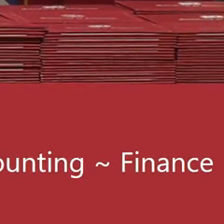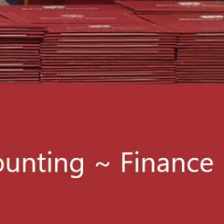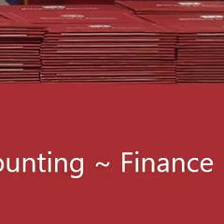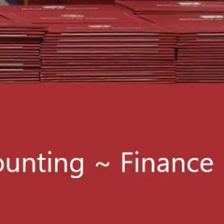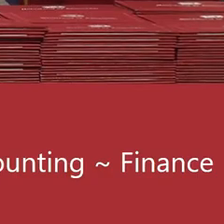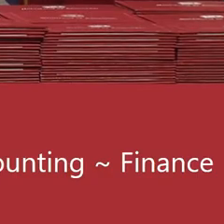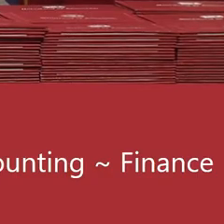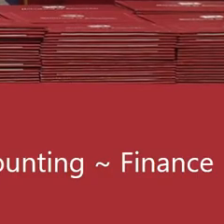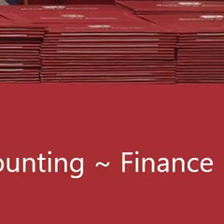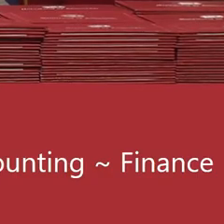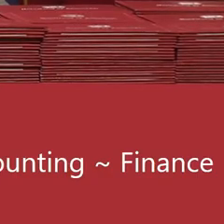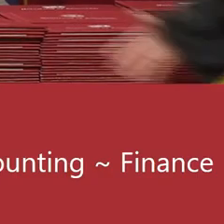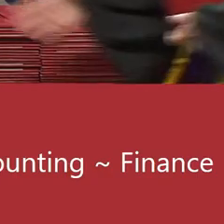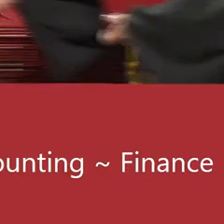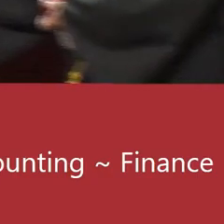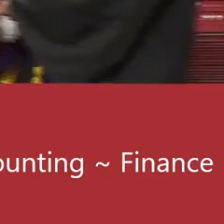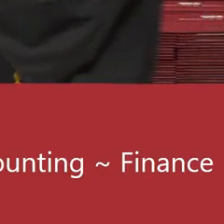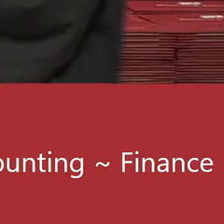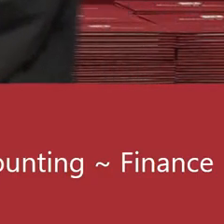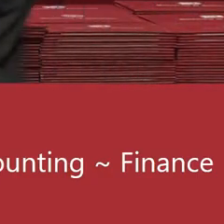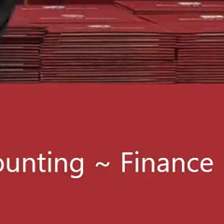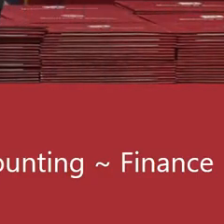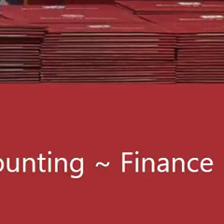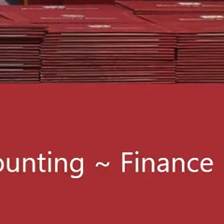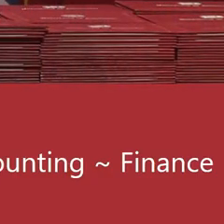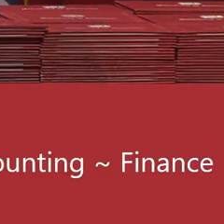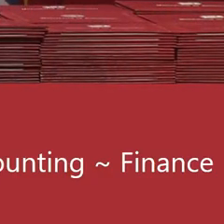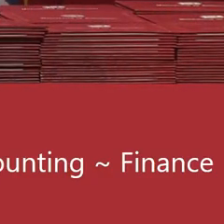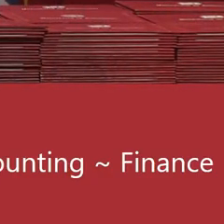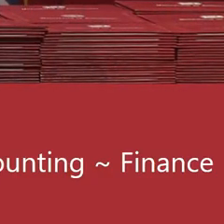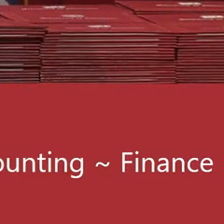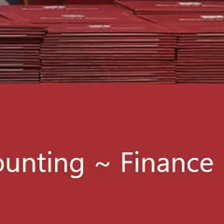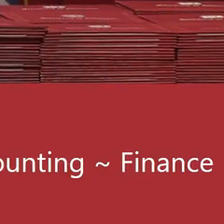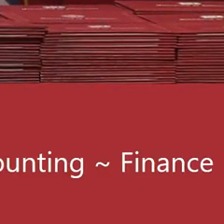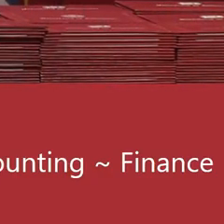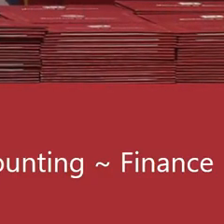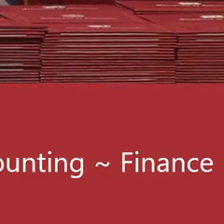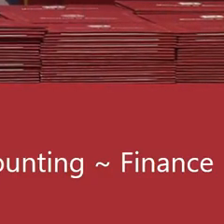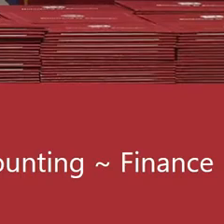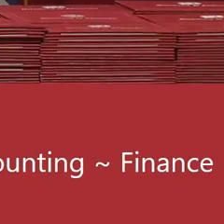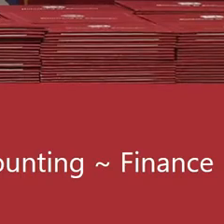Todd Craig Owens, magna cum laude.